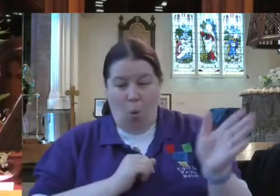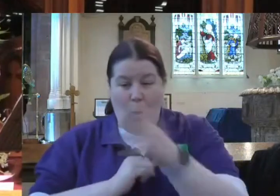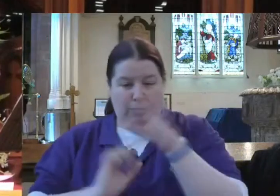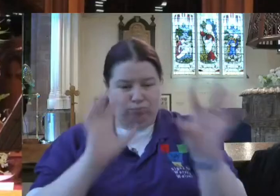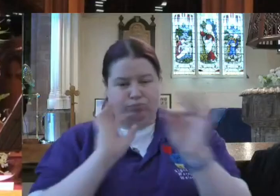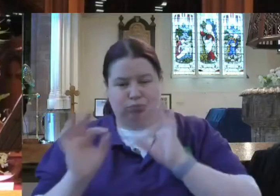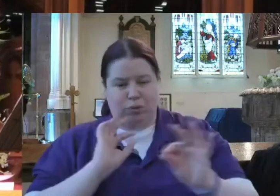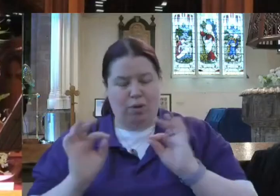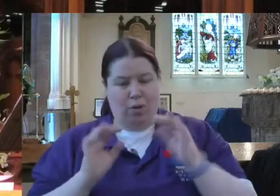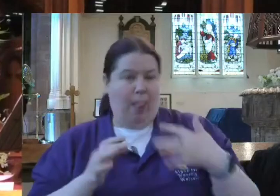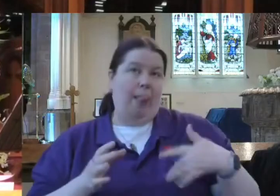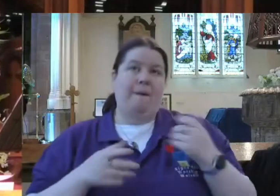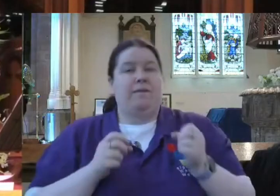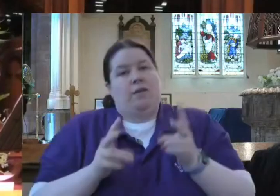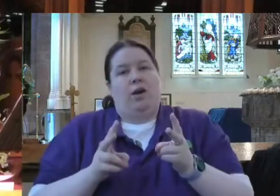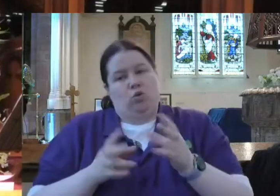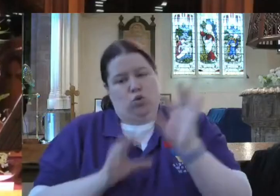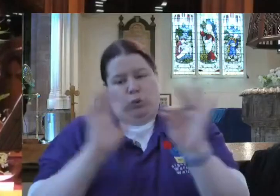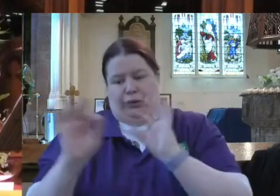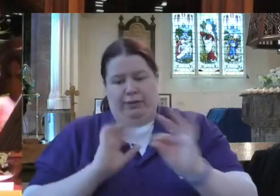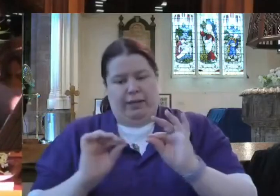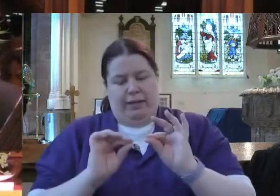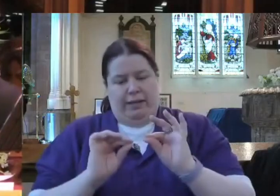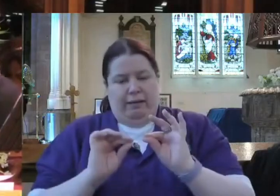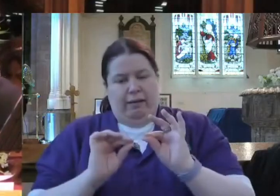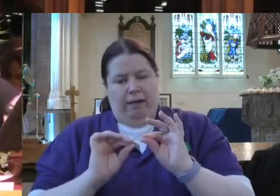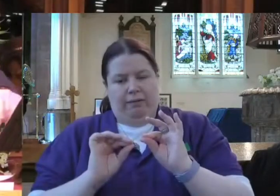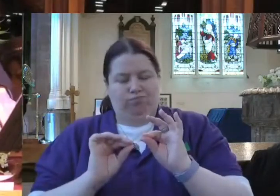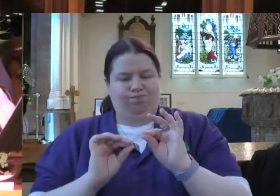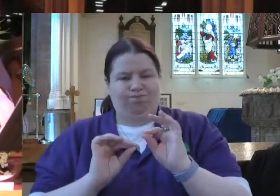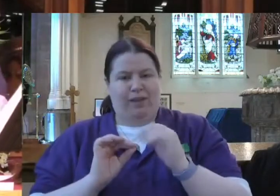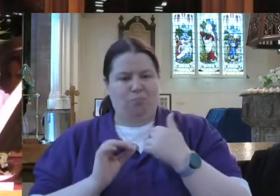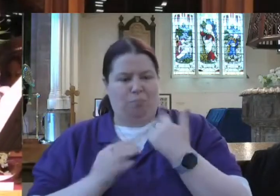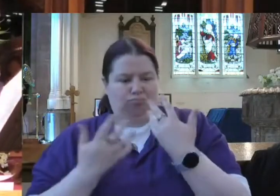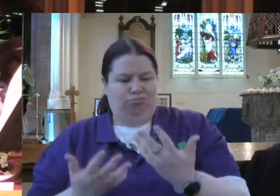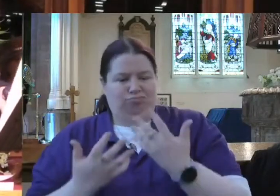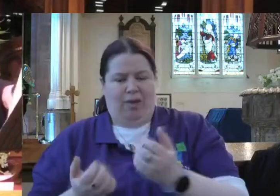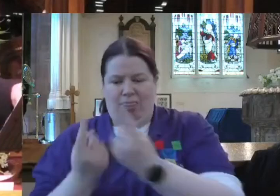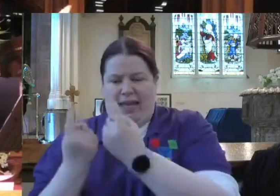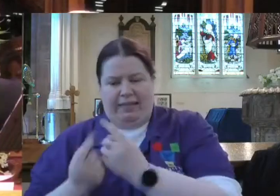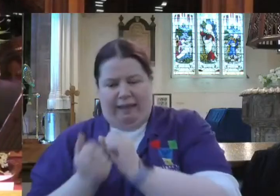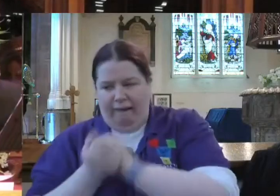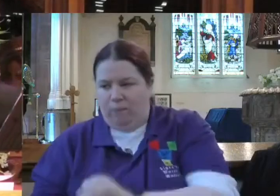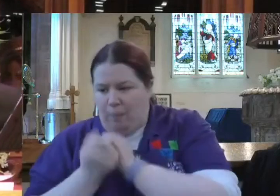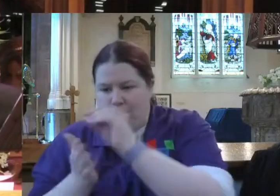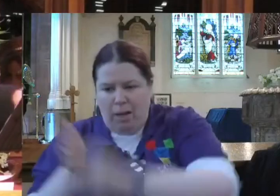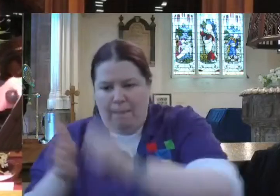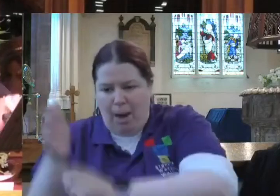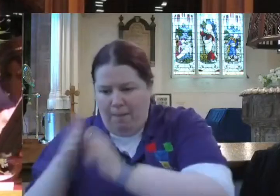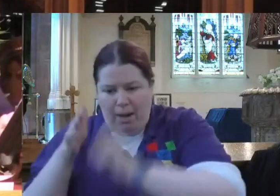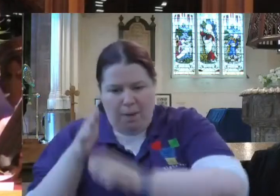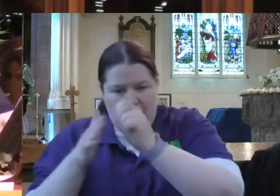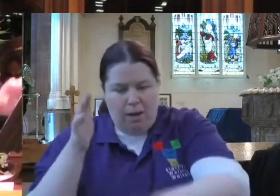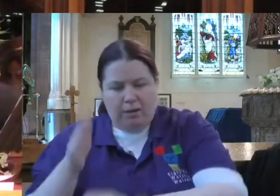Our culture is obsessed with them and with material possessions. And I think that's what Jesus is really trying to get to in our